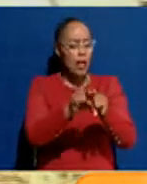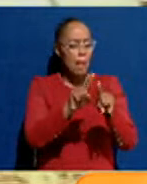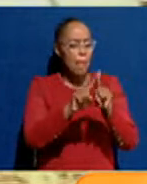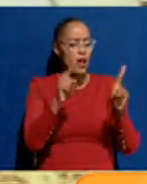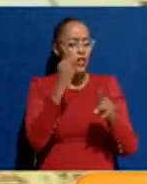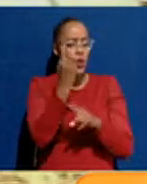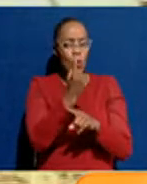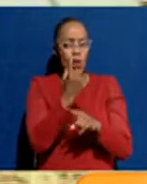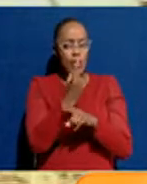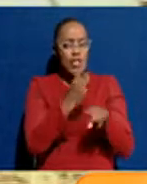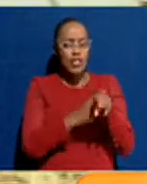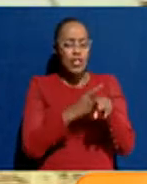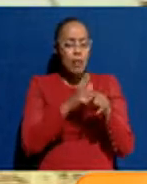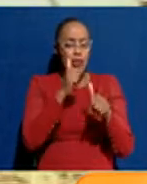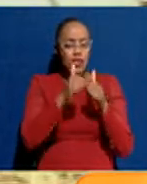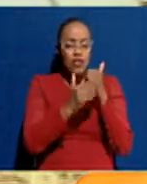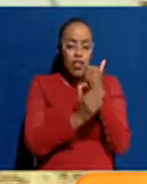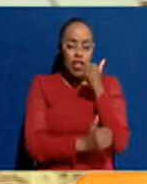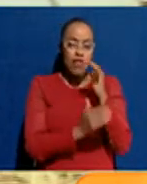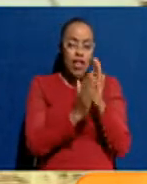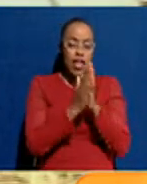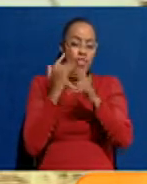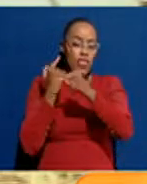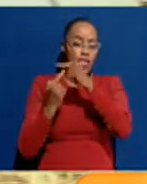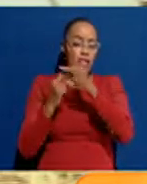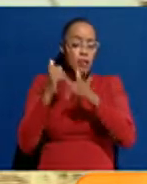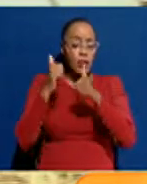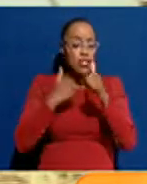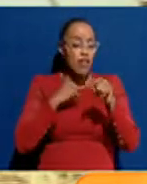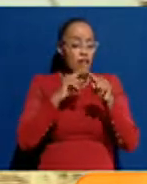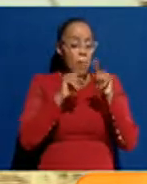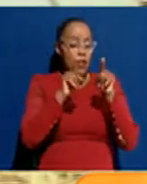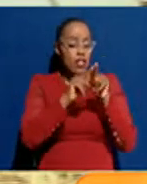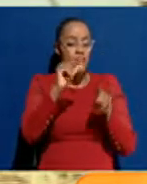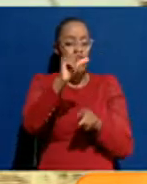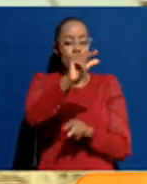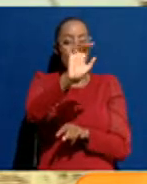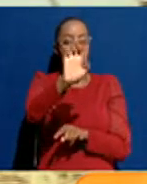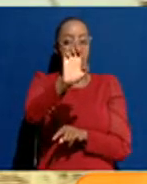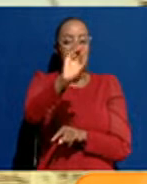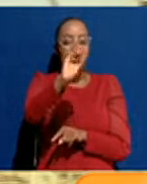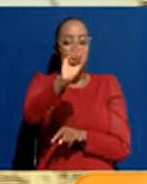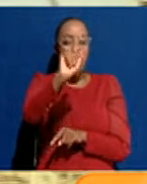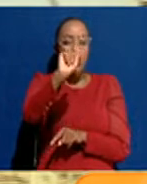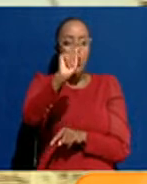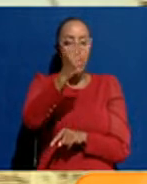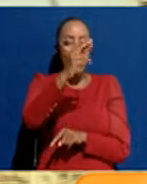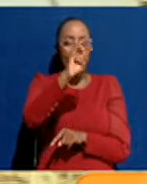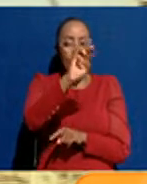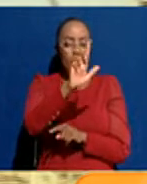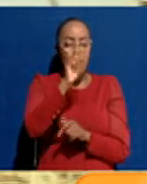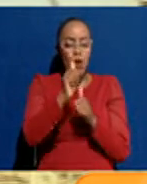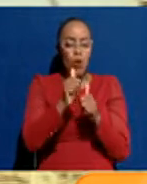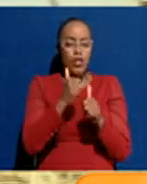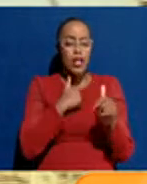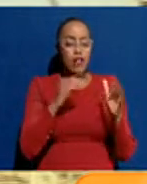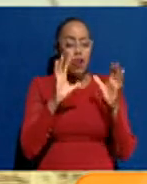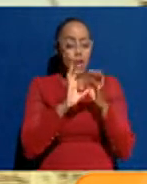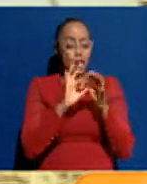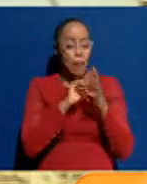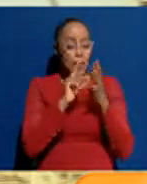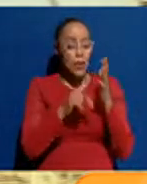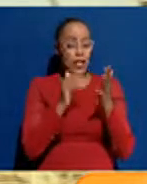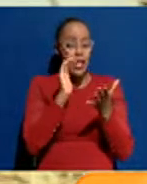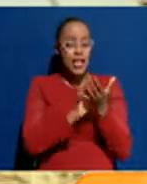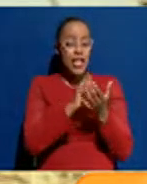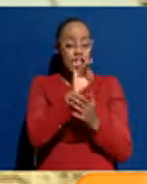in times of poor hydrology like we are experiencing right now. But even for geothermal, like today, there are some plants which are on maintenance. Okay. So that means, again,